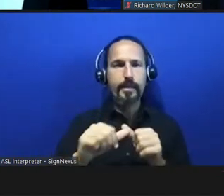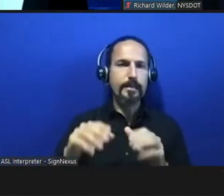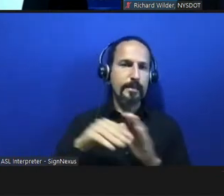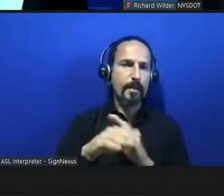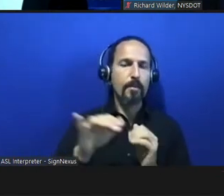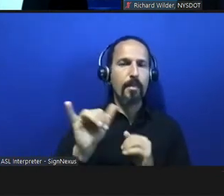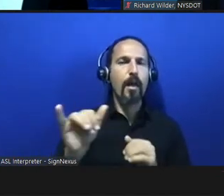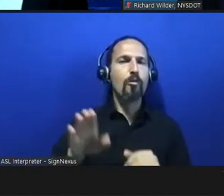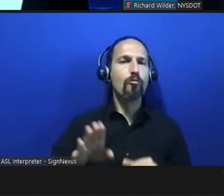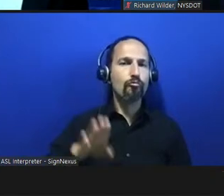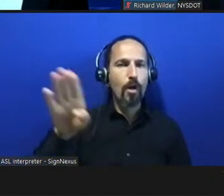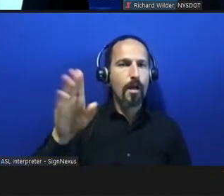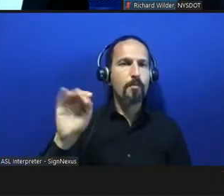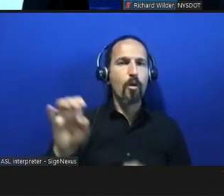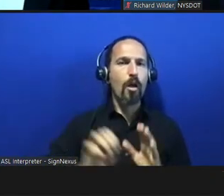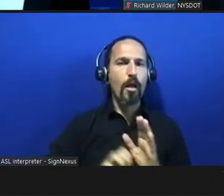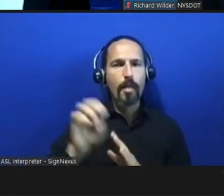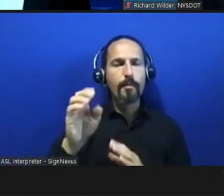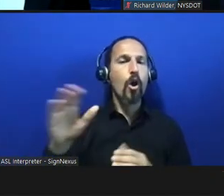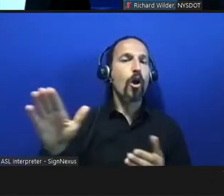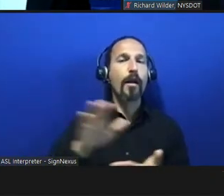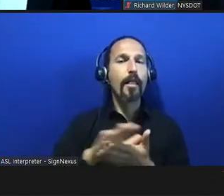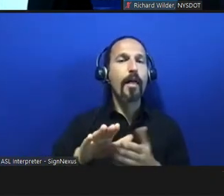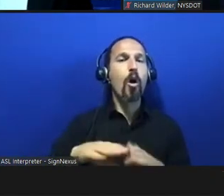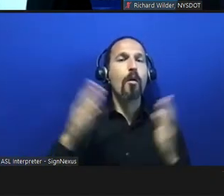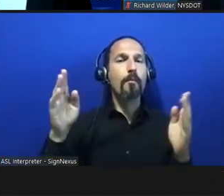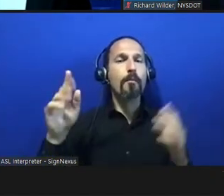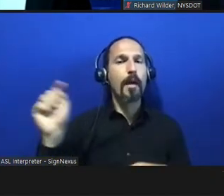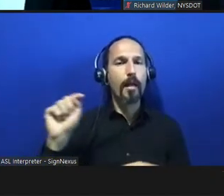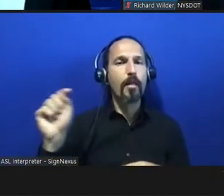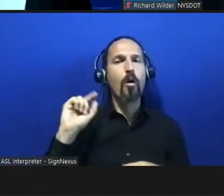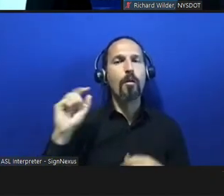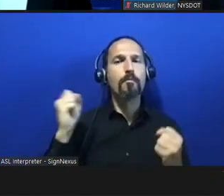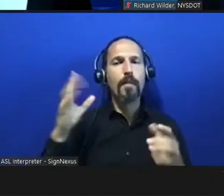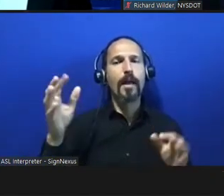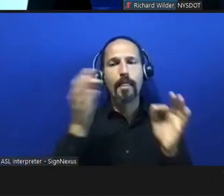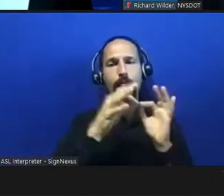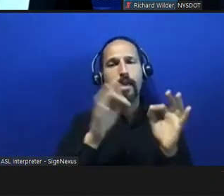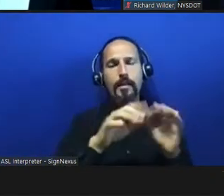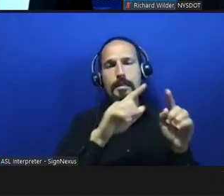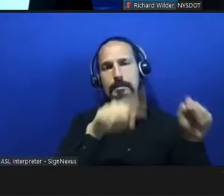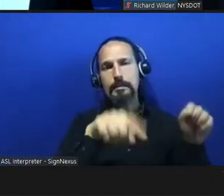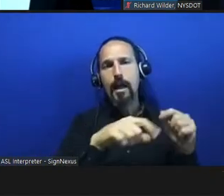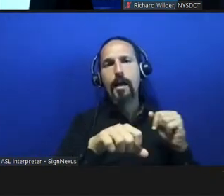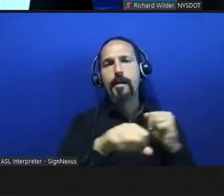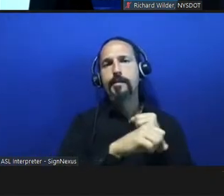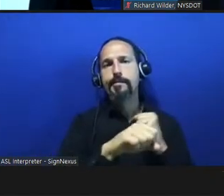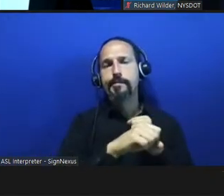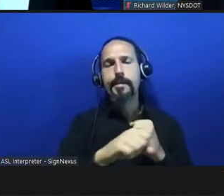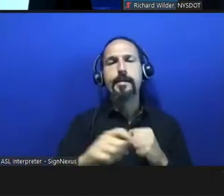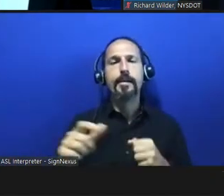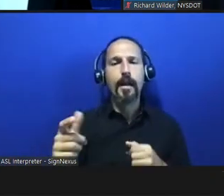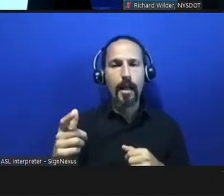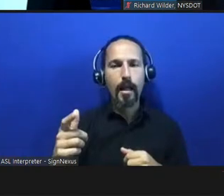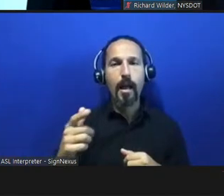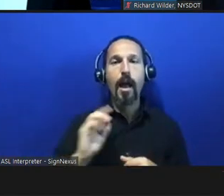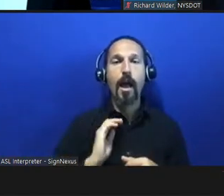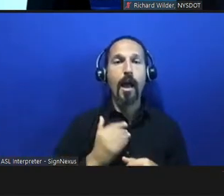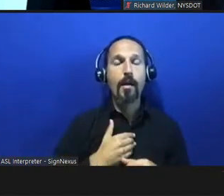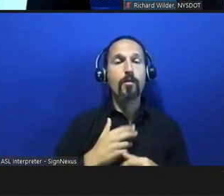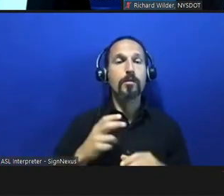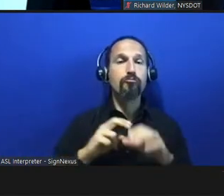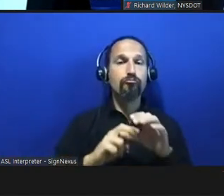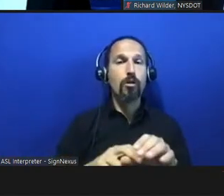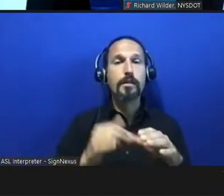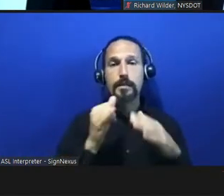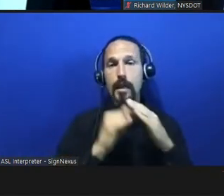like ramps and elevators clean and open bathrooms and multilingual signage and assistance throughout the whole system so on our subway ride